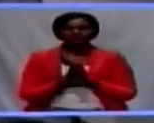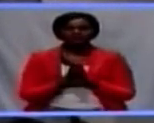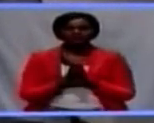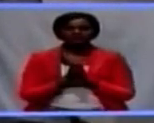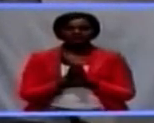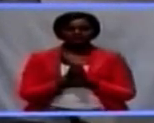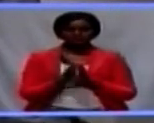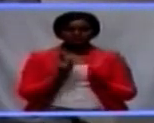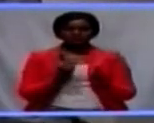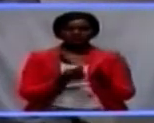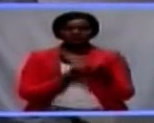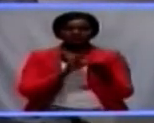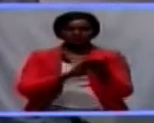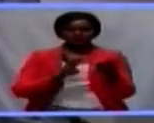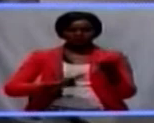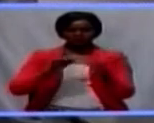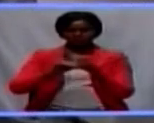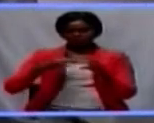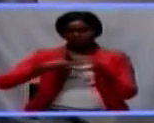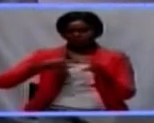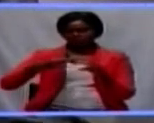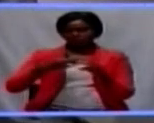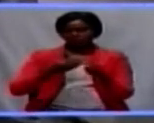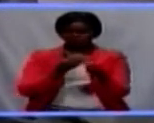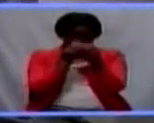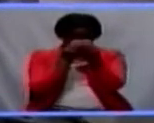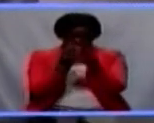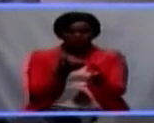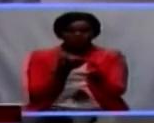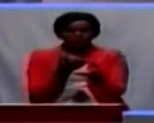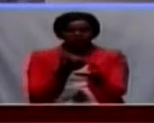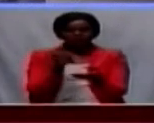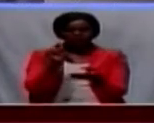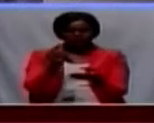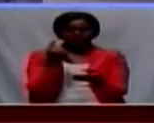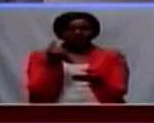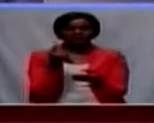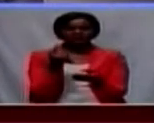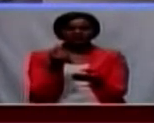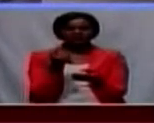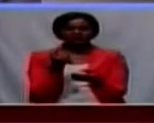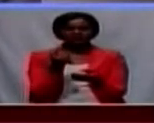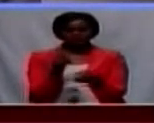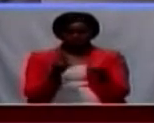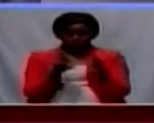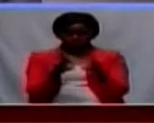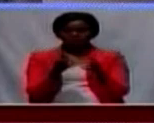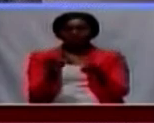We believe in voluntary compliance, okay? That is our first method of